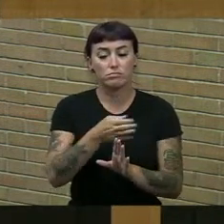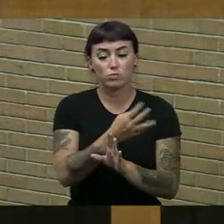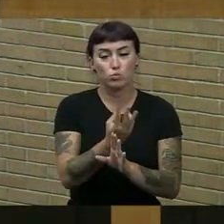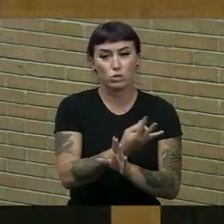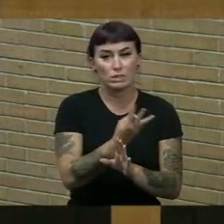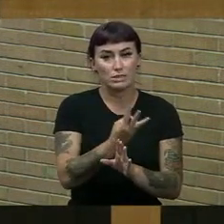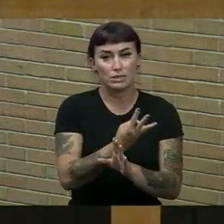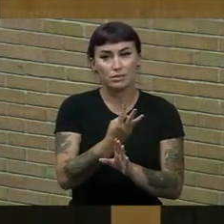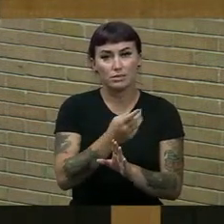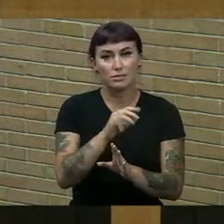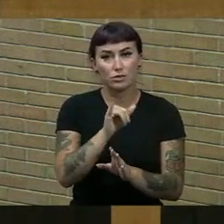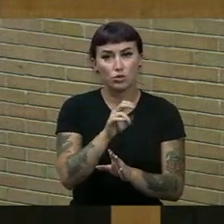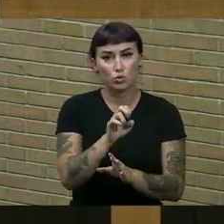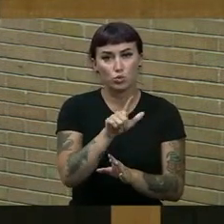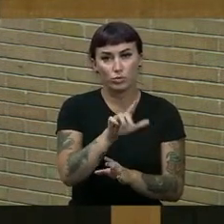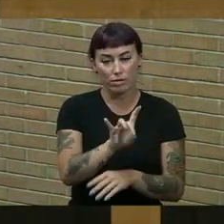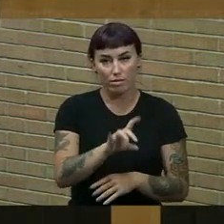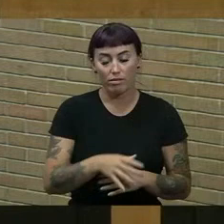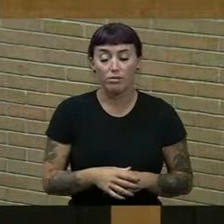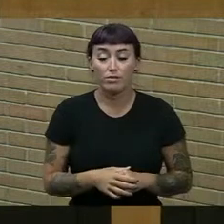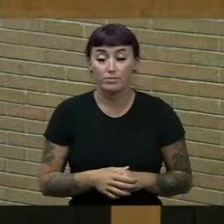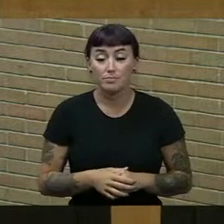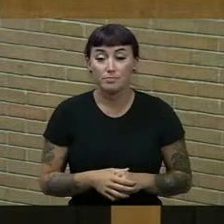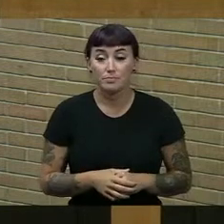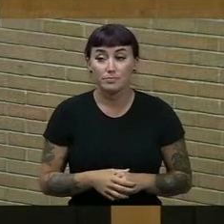Wednesday, June 28th.